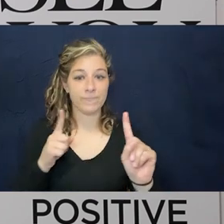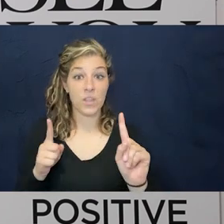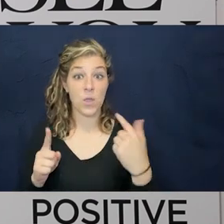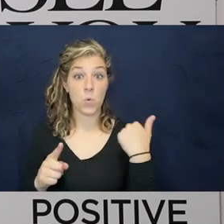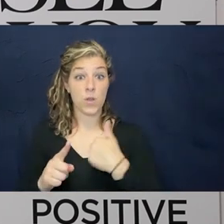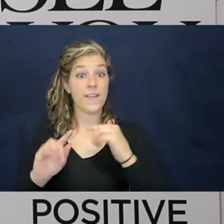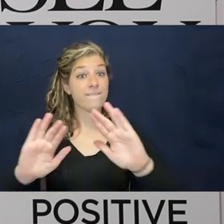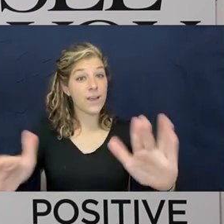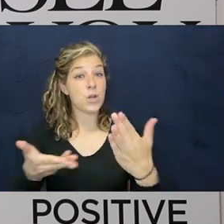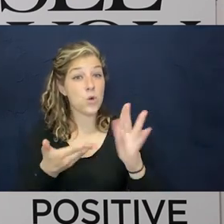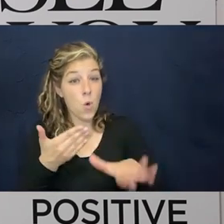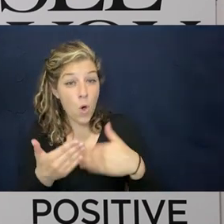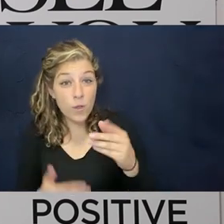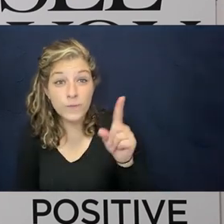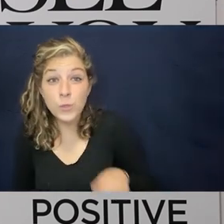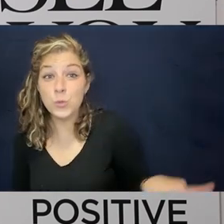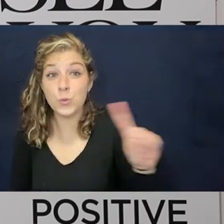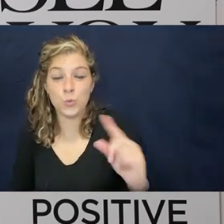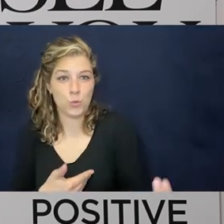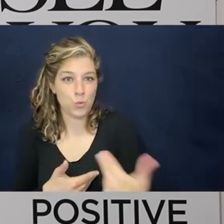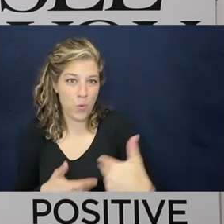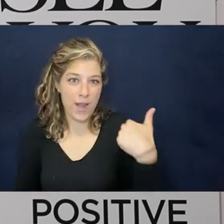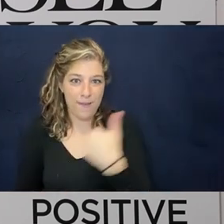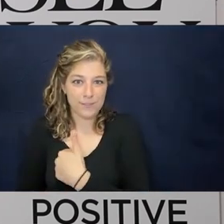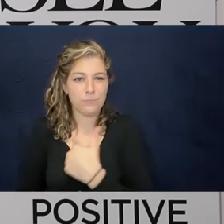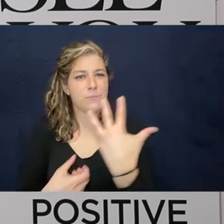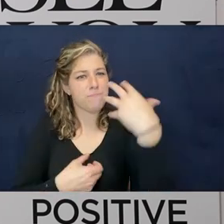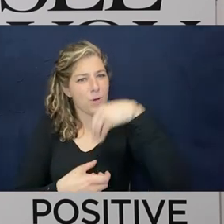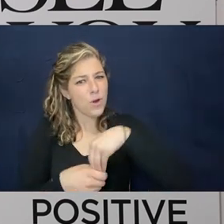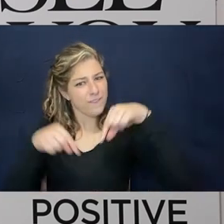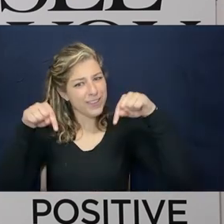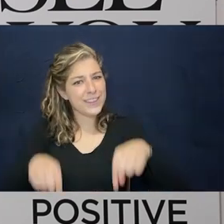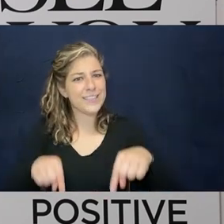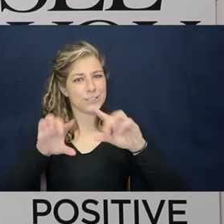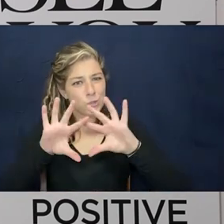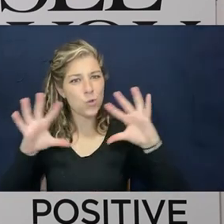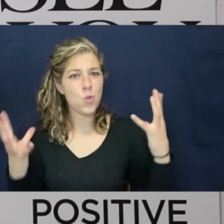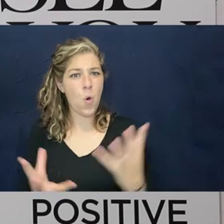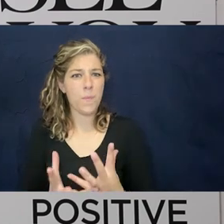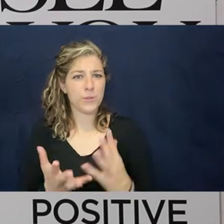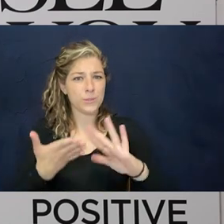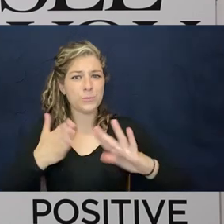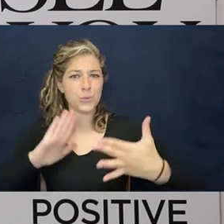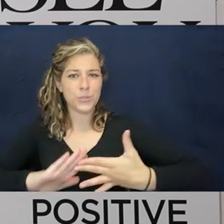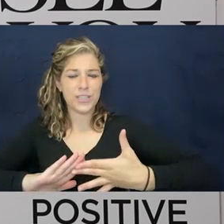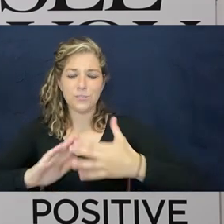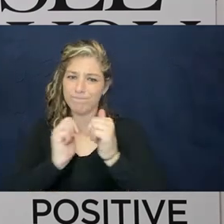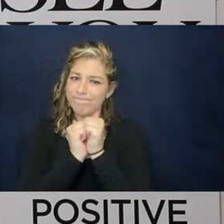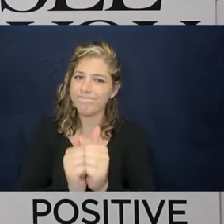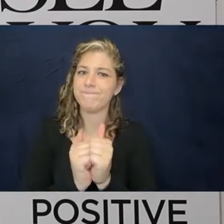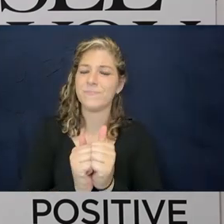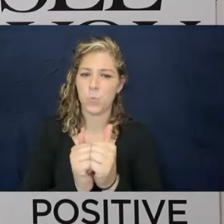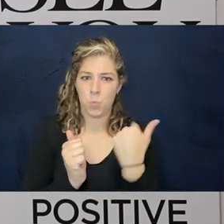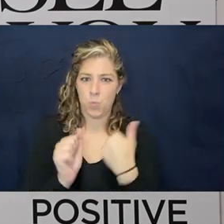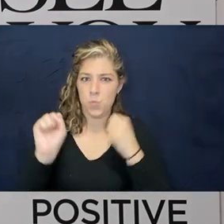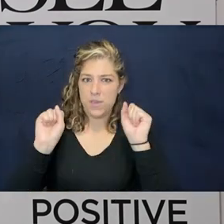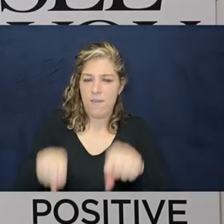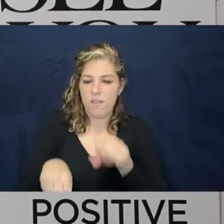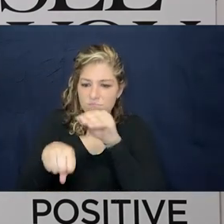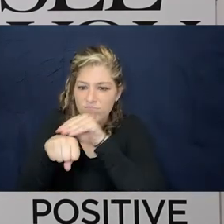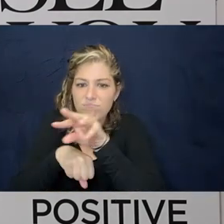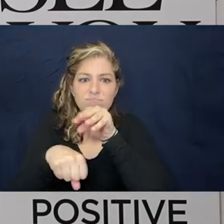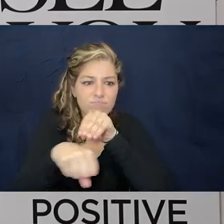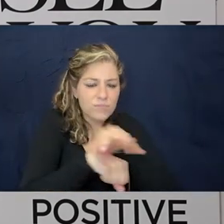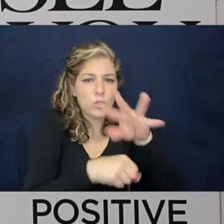differences. And we are inviting all of you to join us, to be part of this global community. Together, we have the power